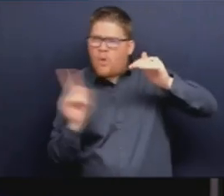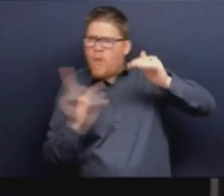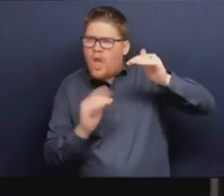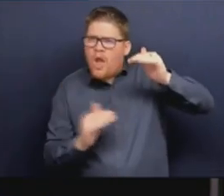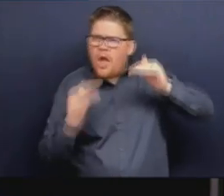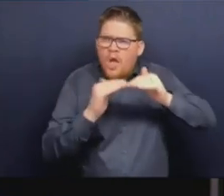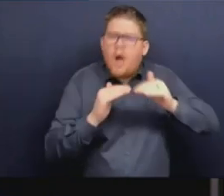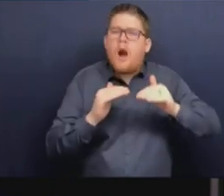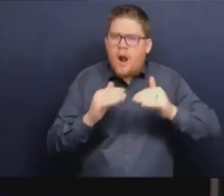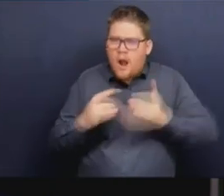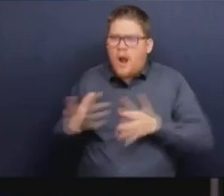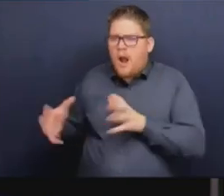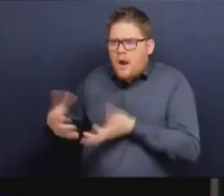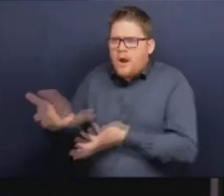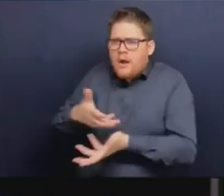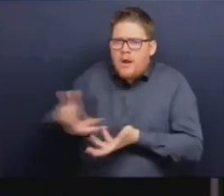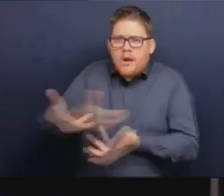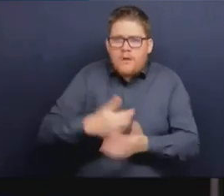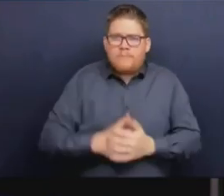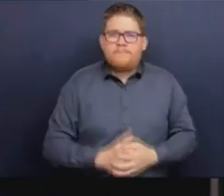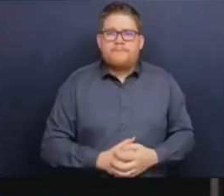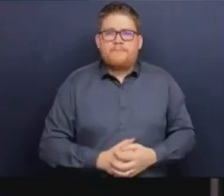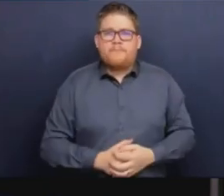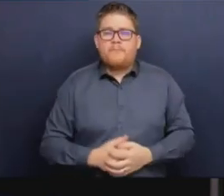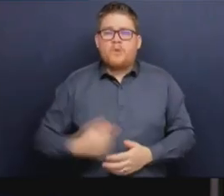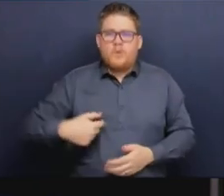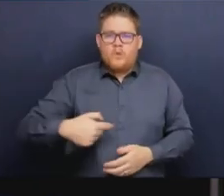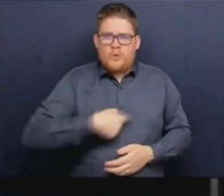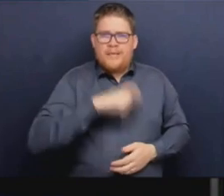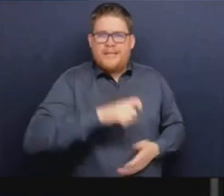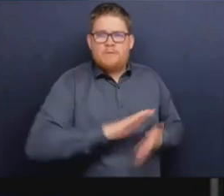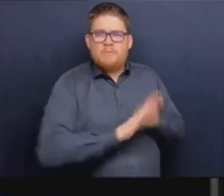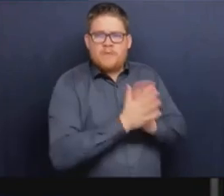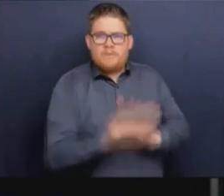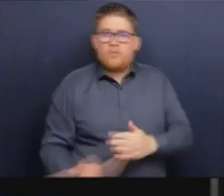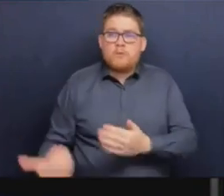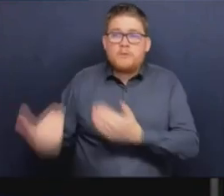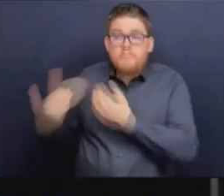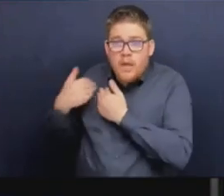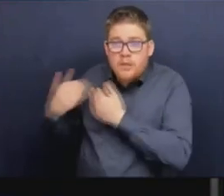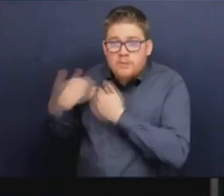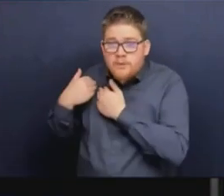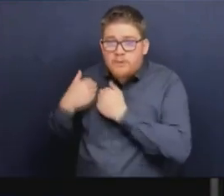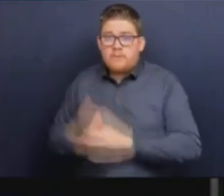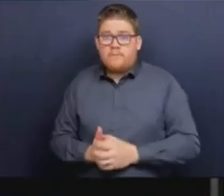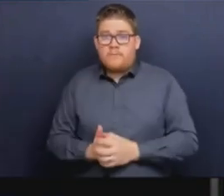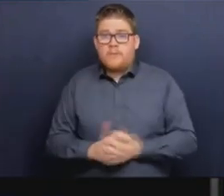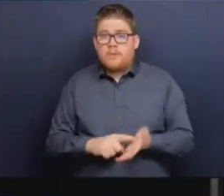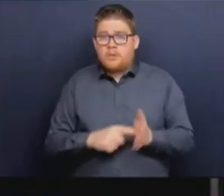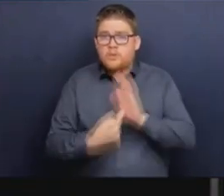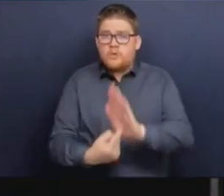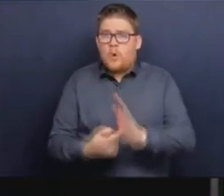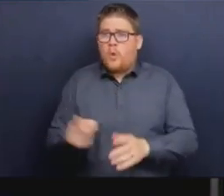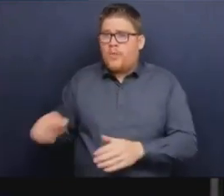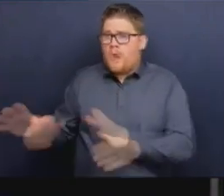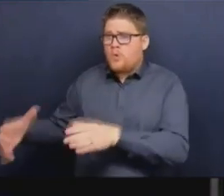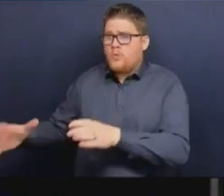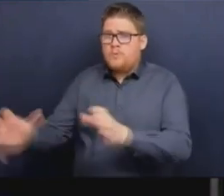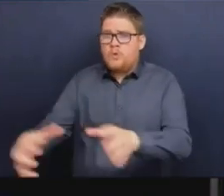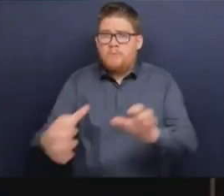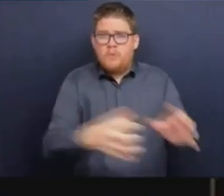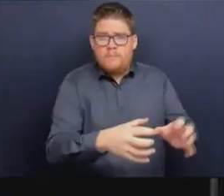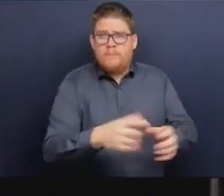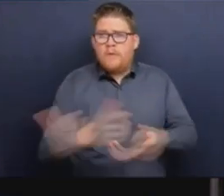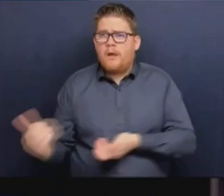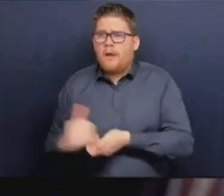Dr. Francis has talked about it, like how to make governments accountable, and this is like what those reports are going to do. Do